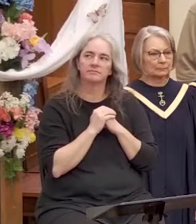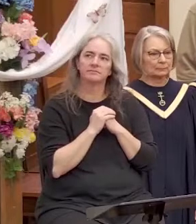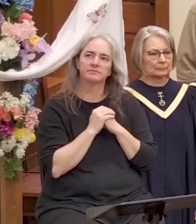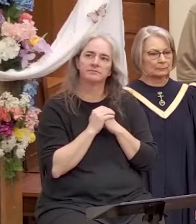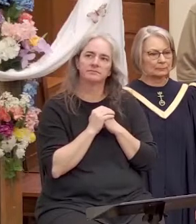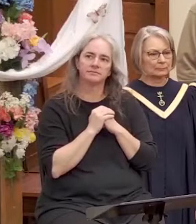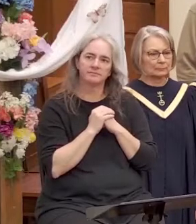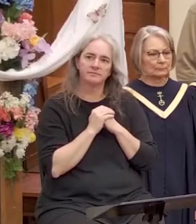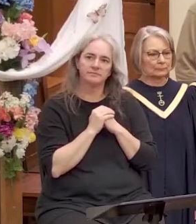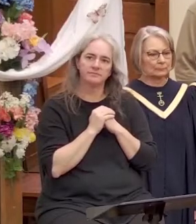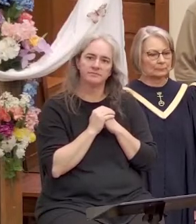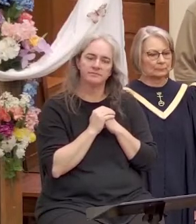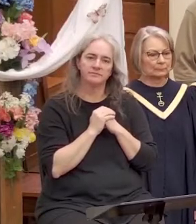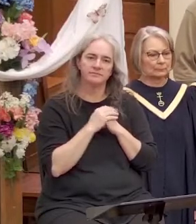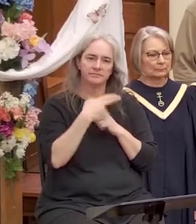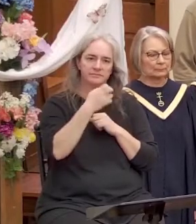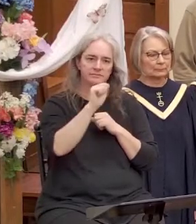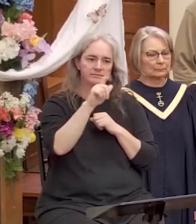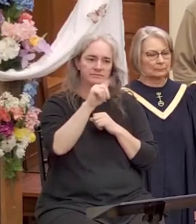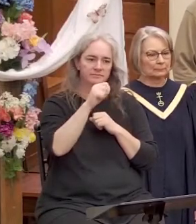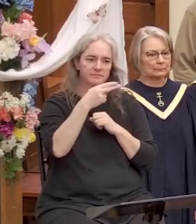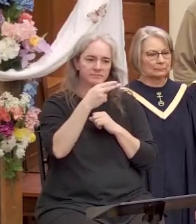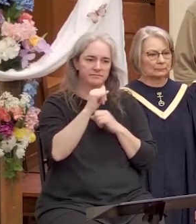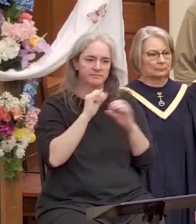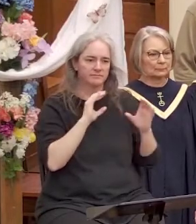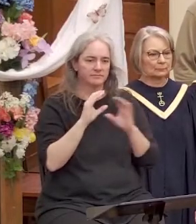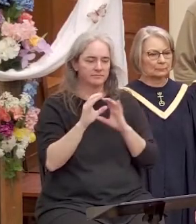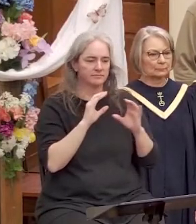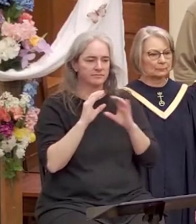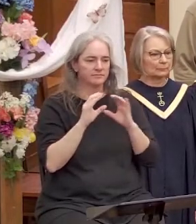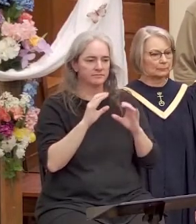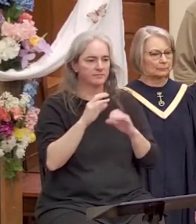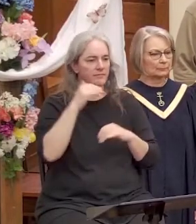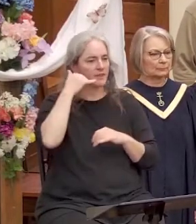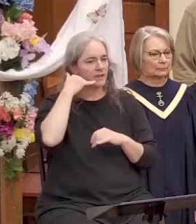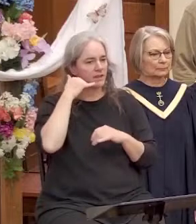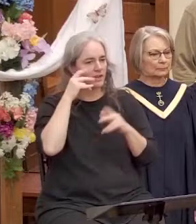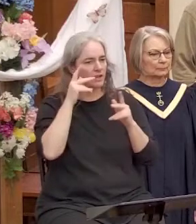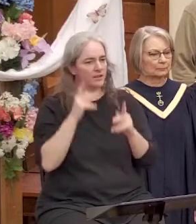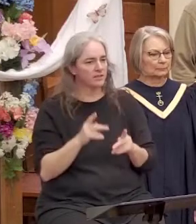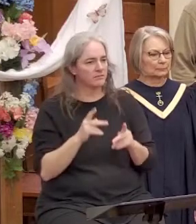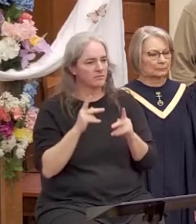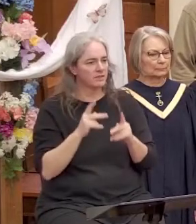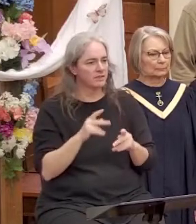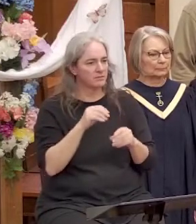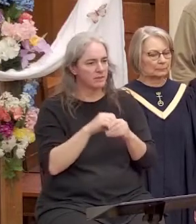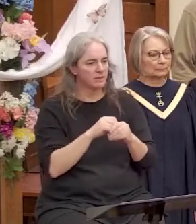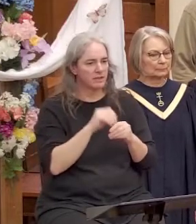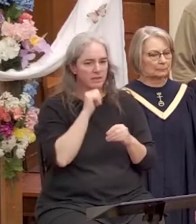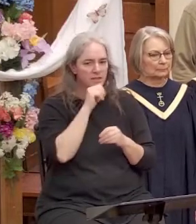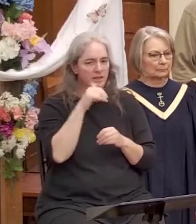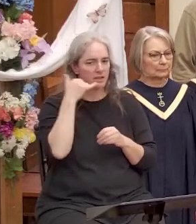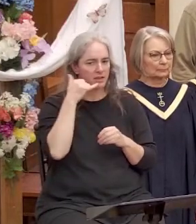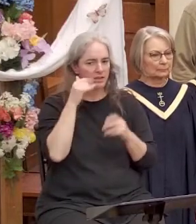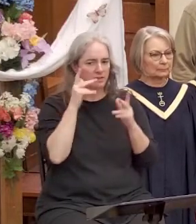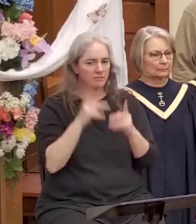Those healthy communications, we'd like to focus on calling people in, not calling people out.